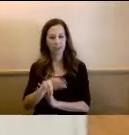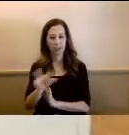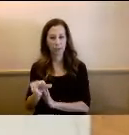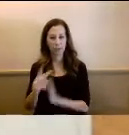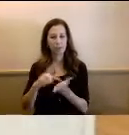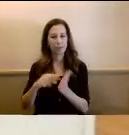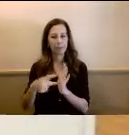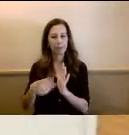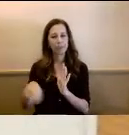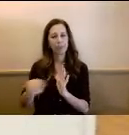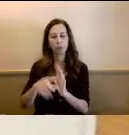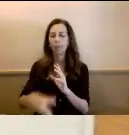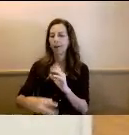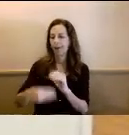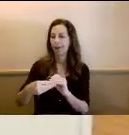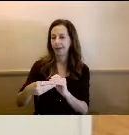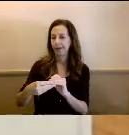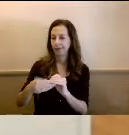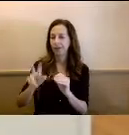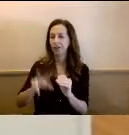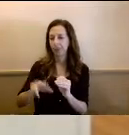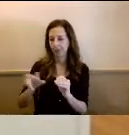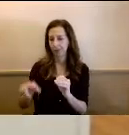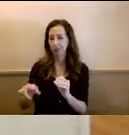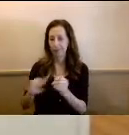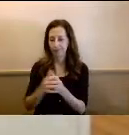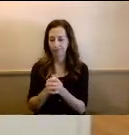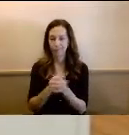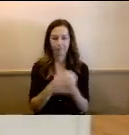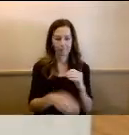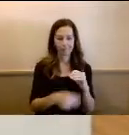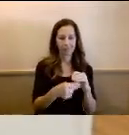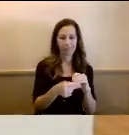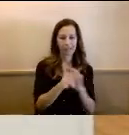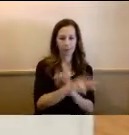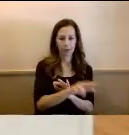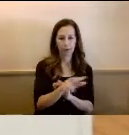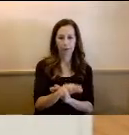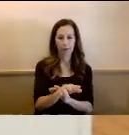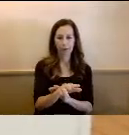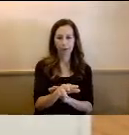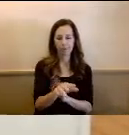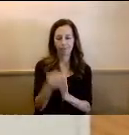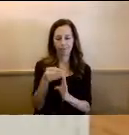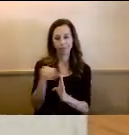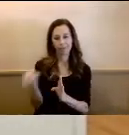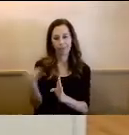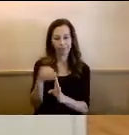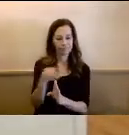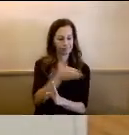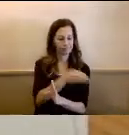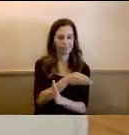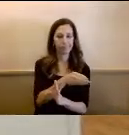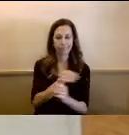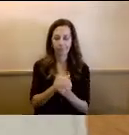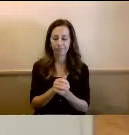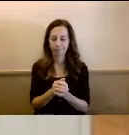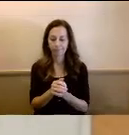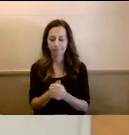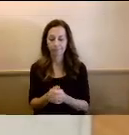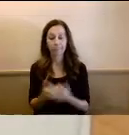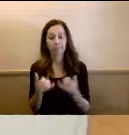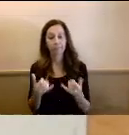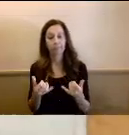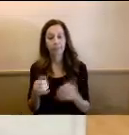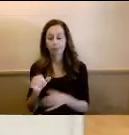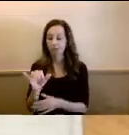to add 33 to this side, and we're going to add 33 to this side. So